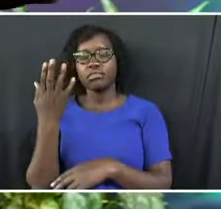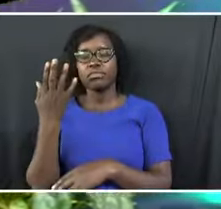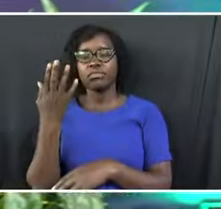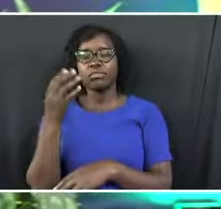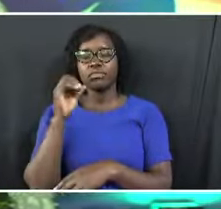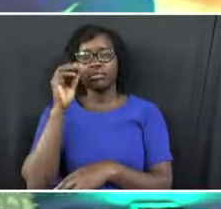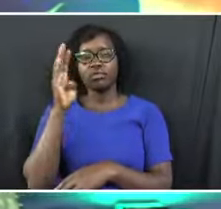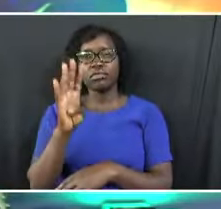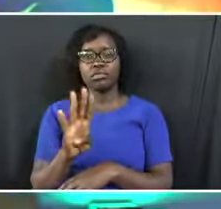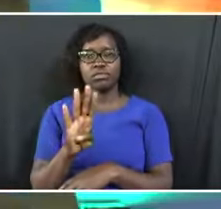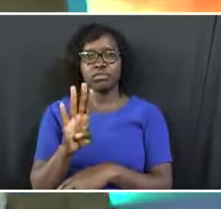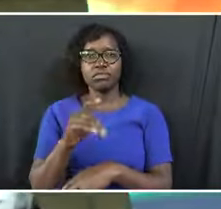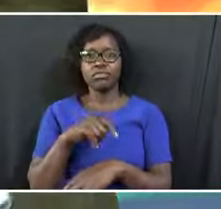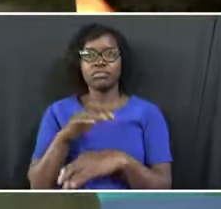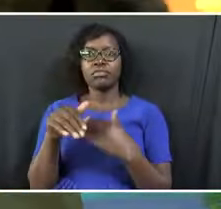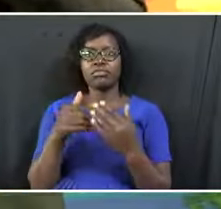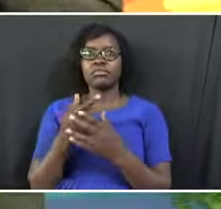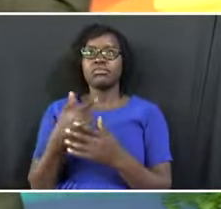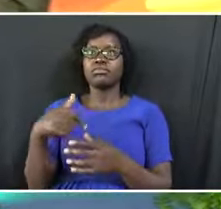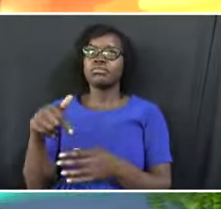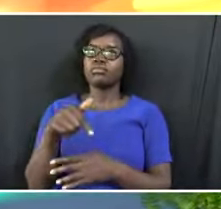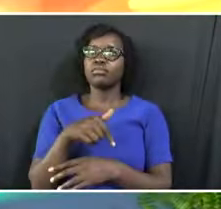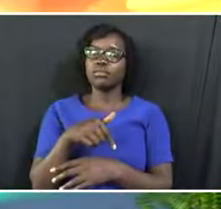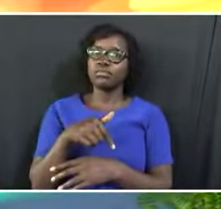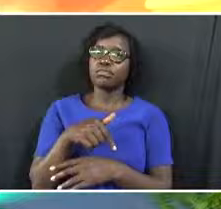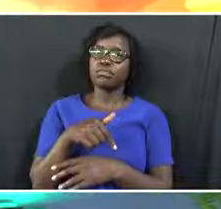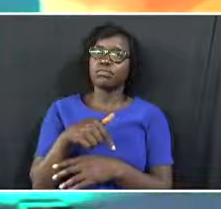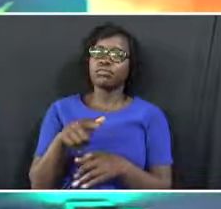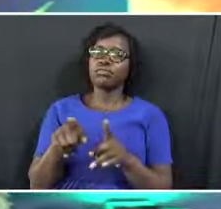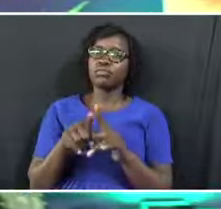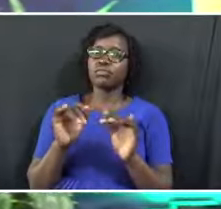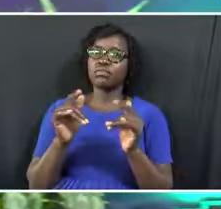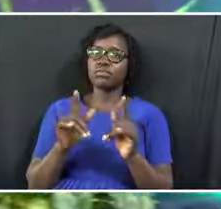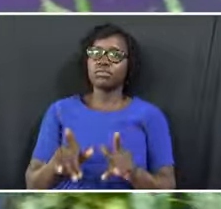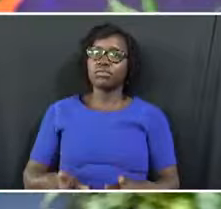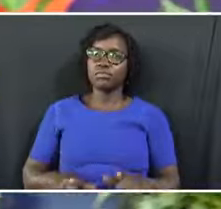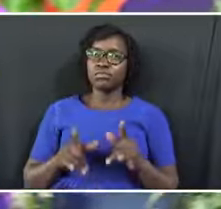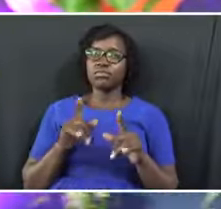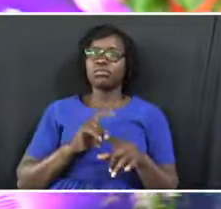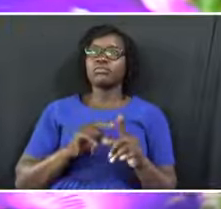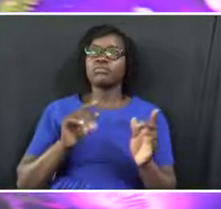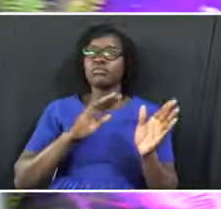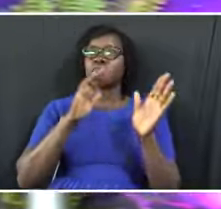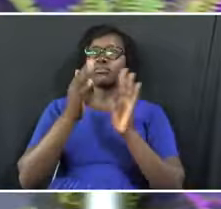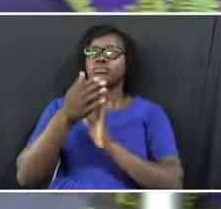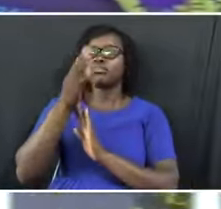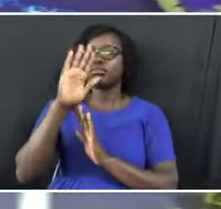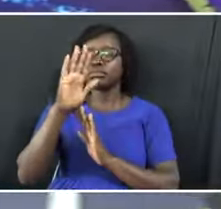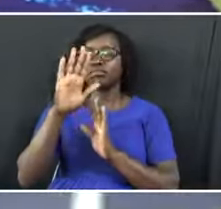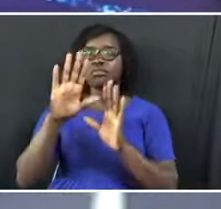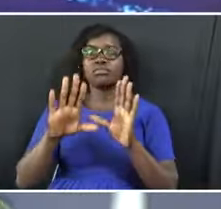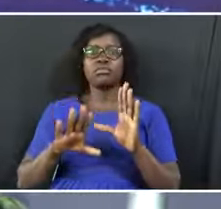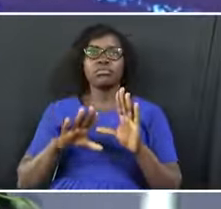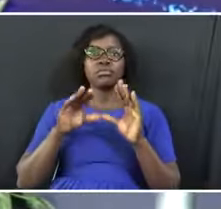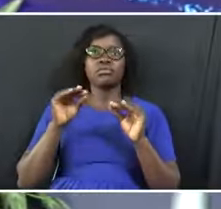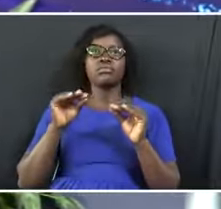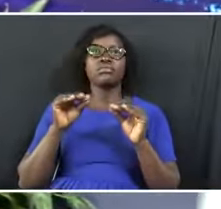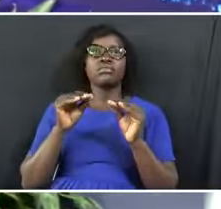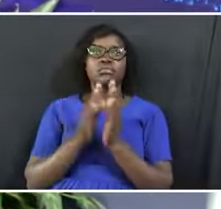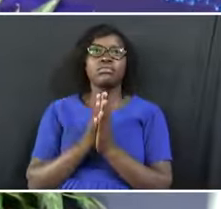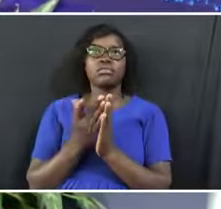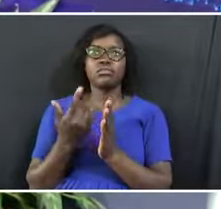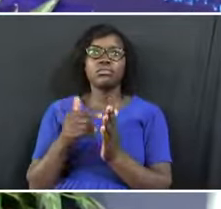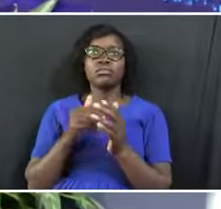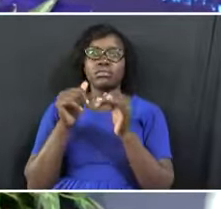be when all of us as Newlife SDA Church, when we come before the Lord, we are accepted and we